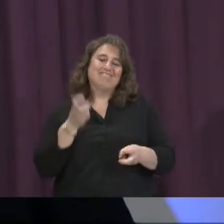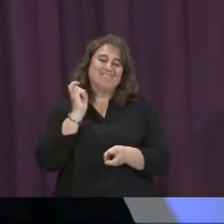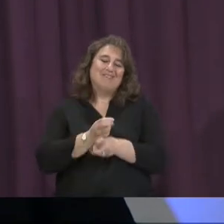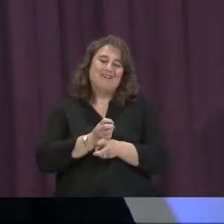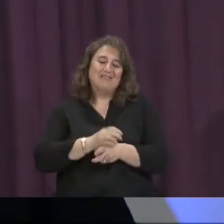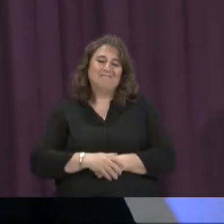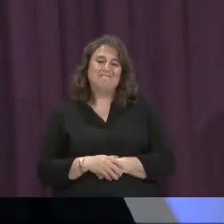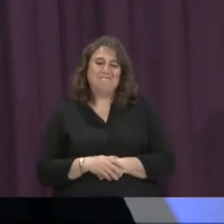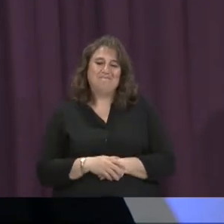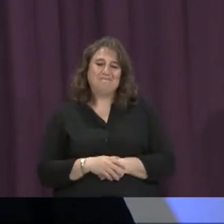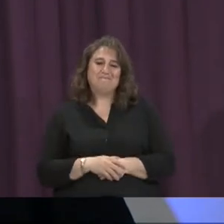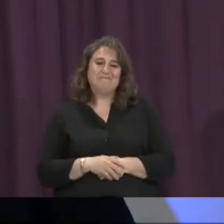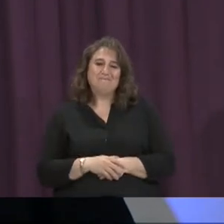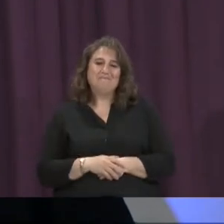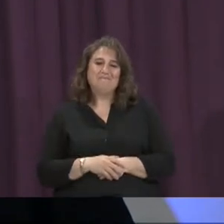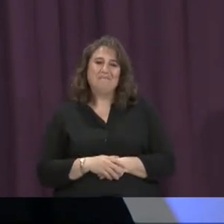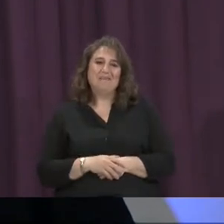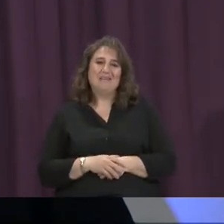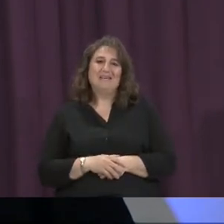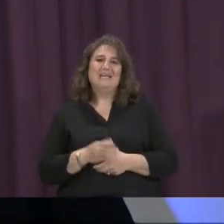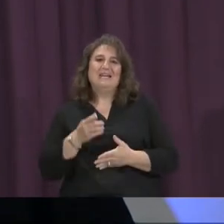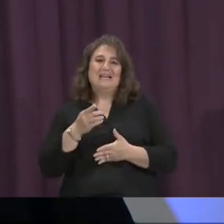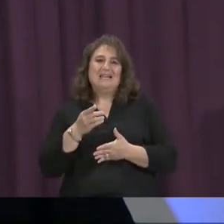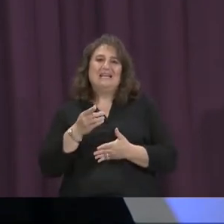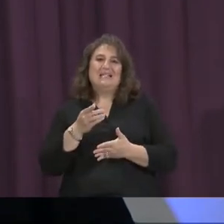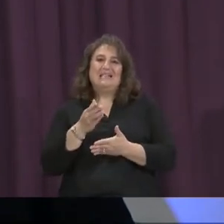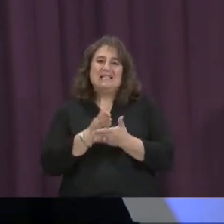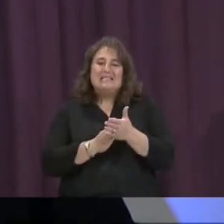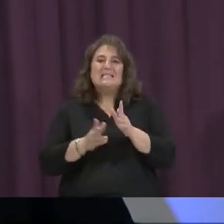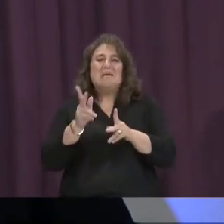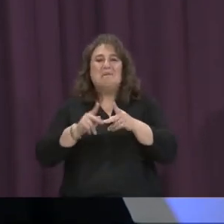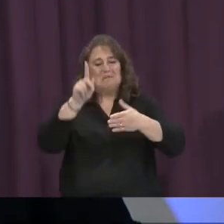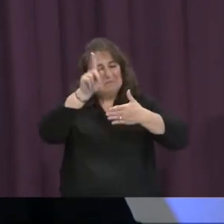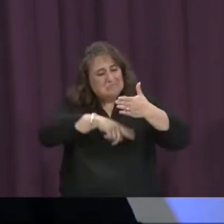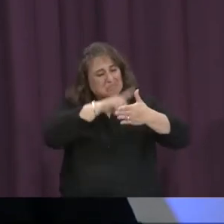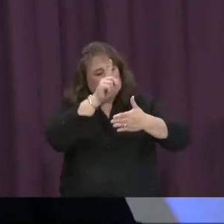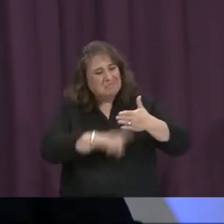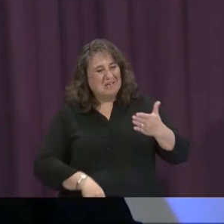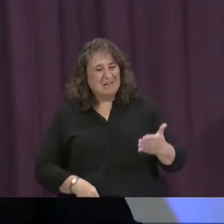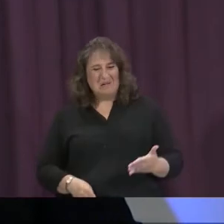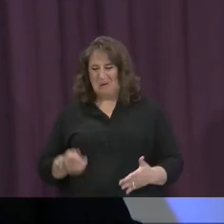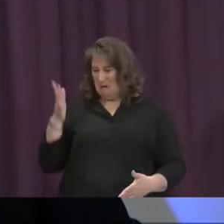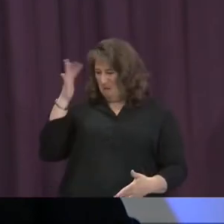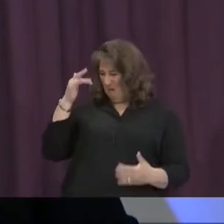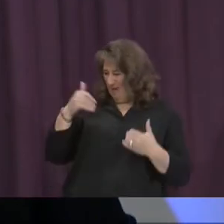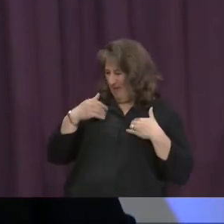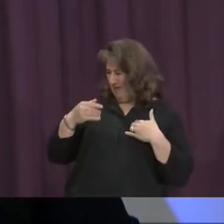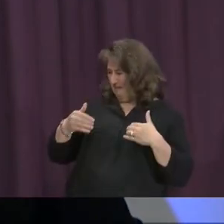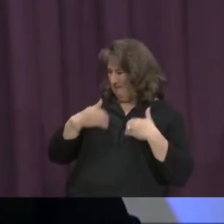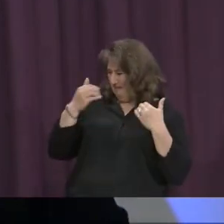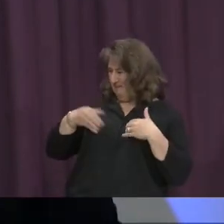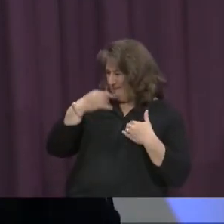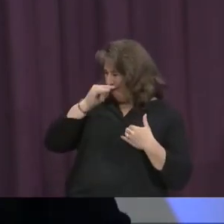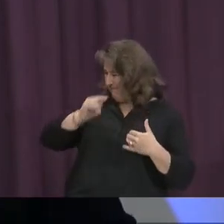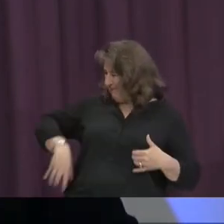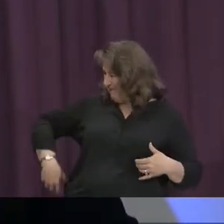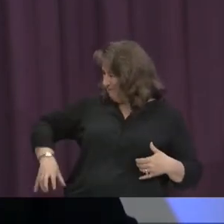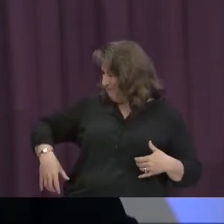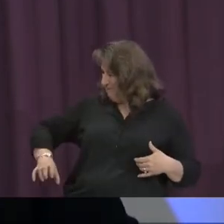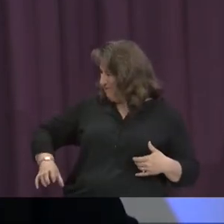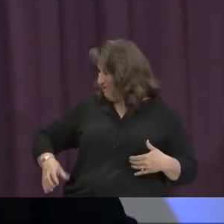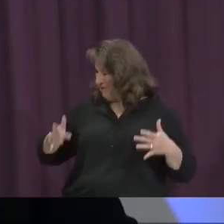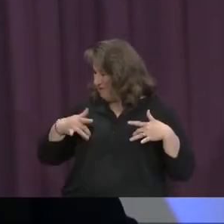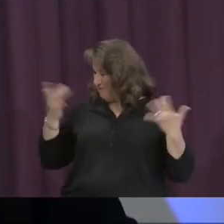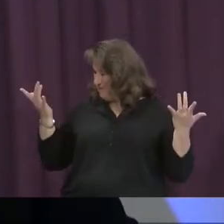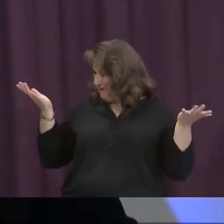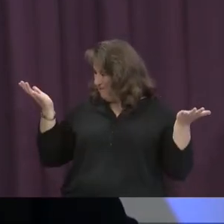thing is that they would judge, you know, it's like, well, what's that, what's that little boy? Little kids. What's that young kid doing, doing hanging